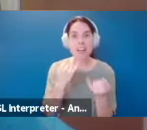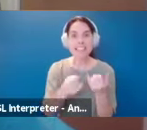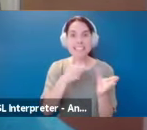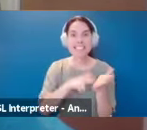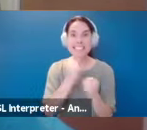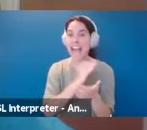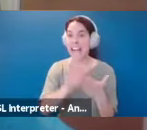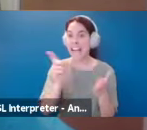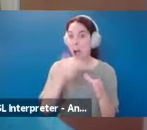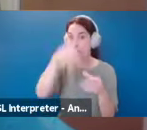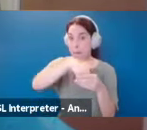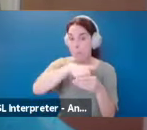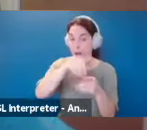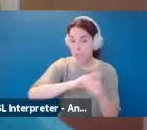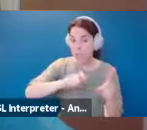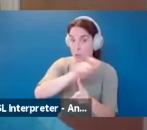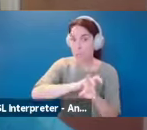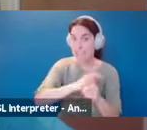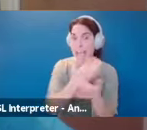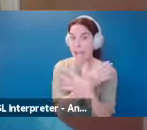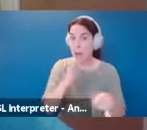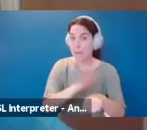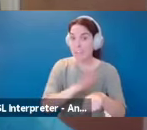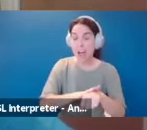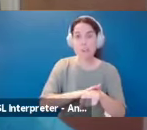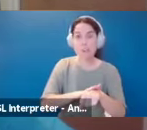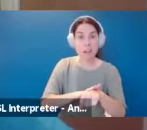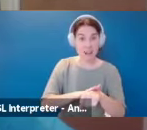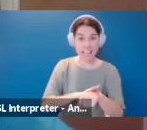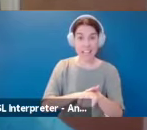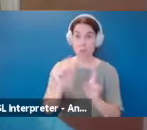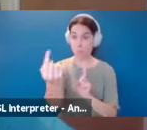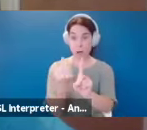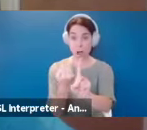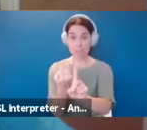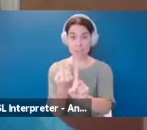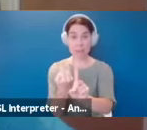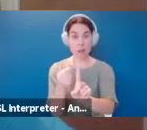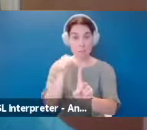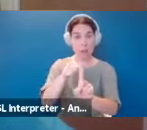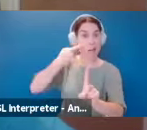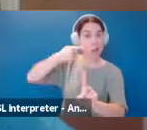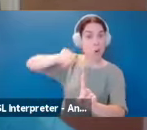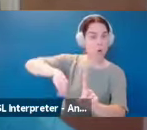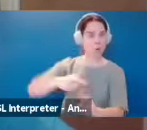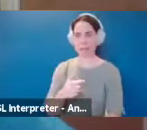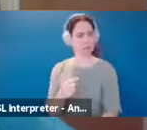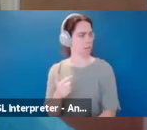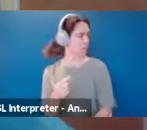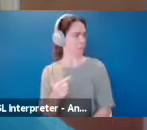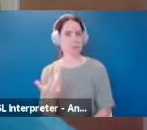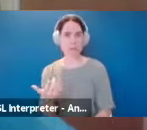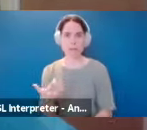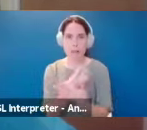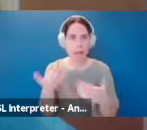me. I was just part of that black, scary mass. This new generation of Big Pop Bane people will not